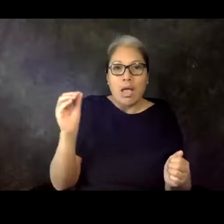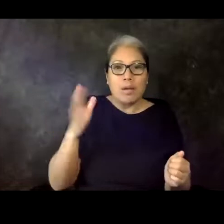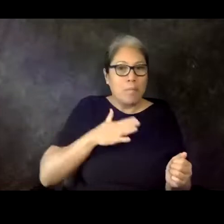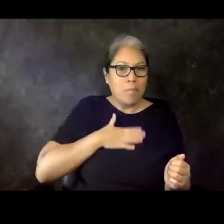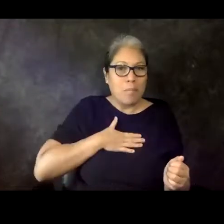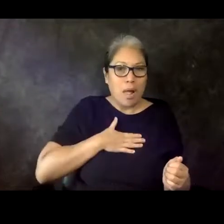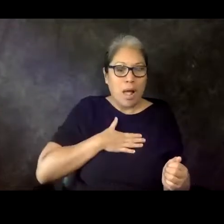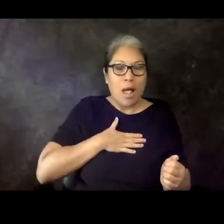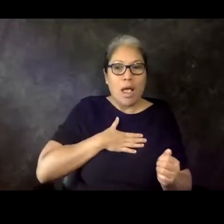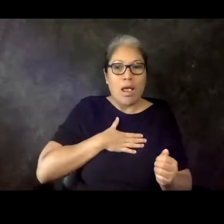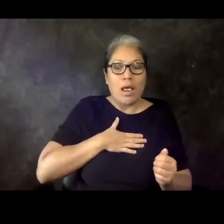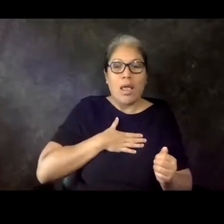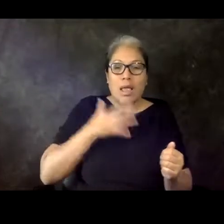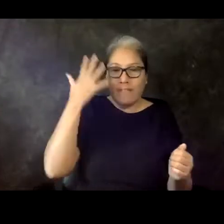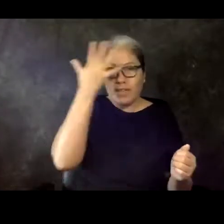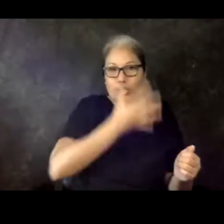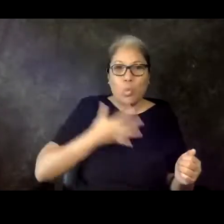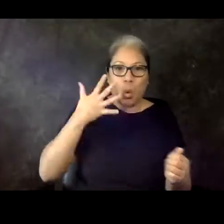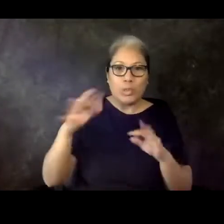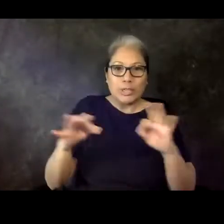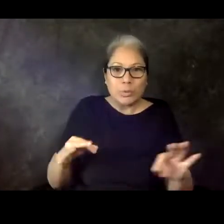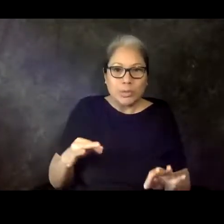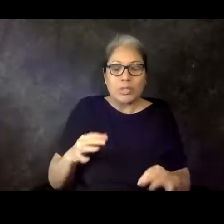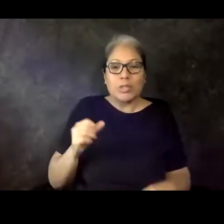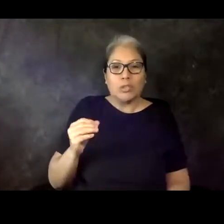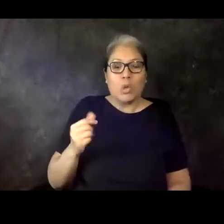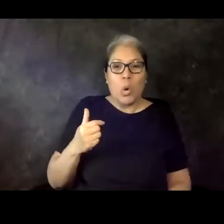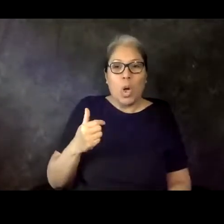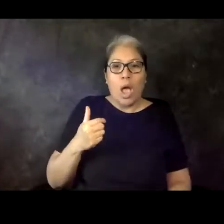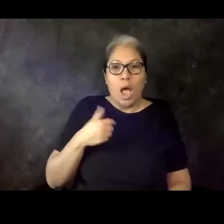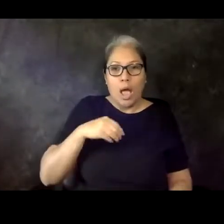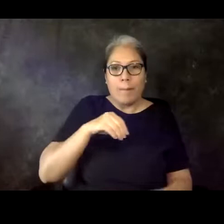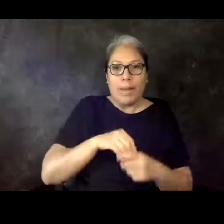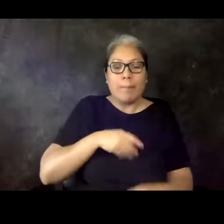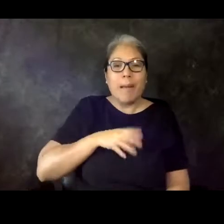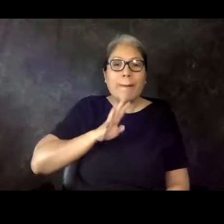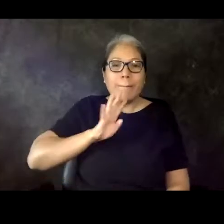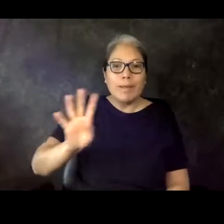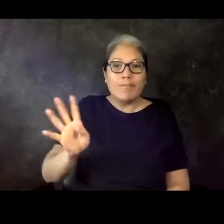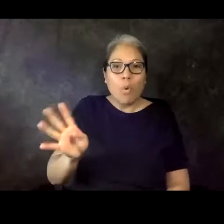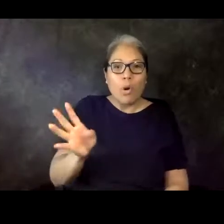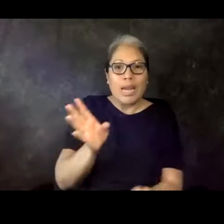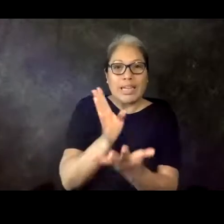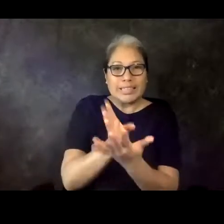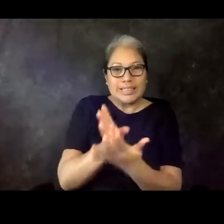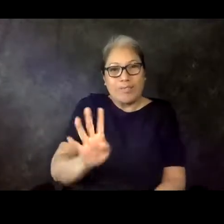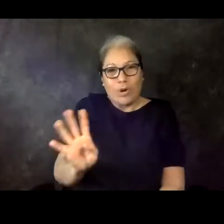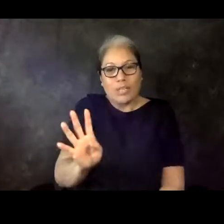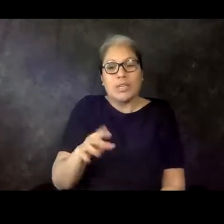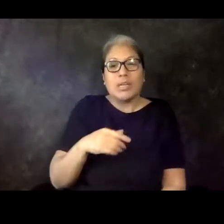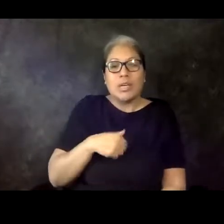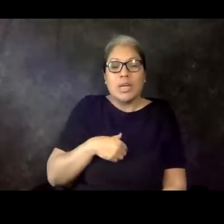My visual description, so I'm in my mid-40s, I have shoulder